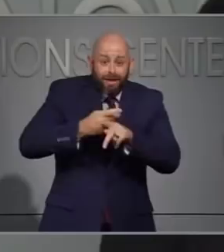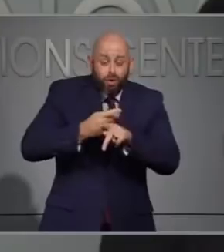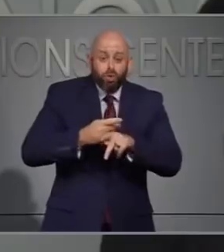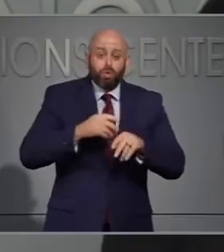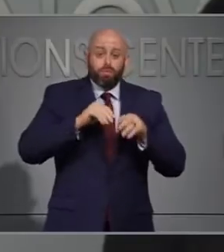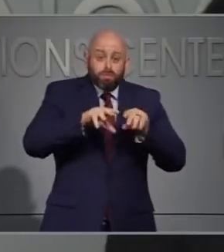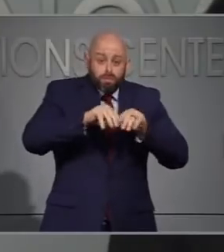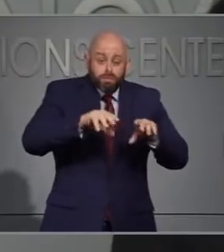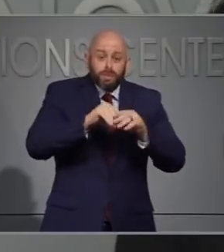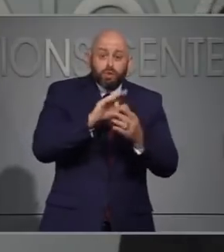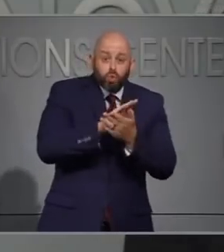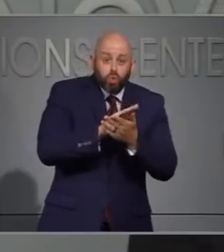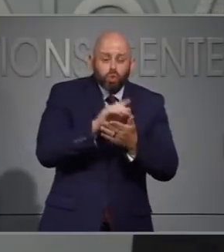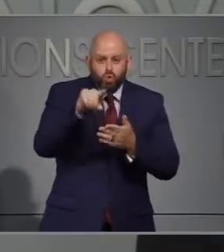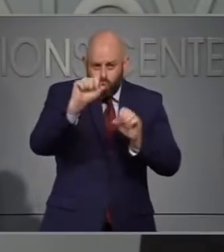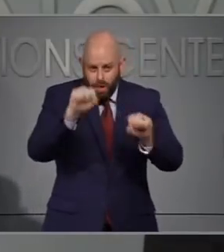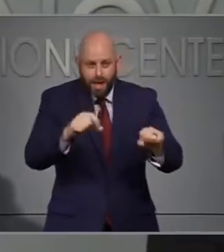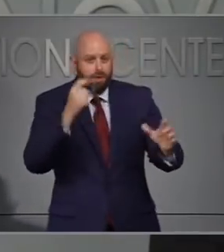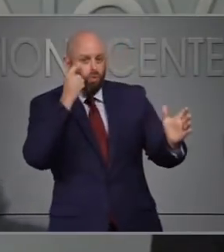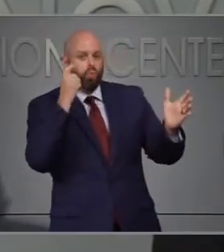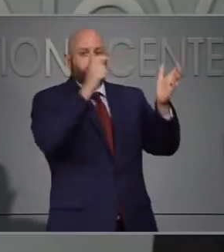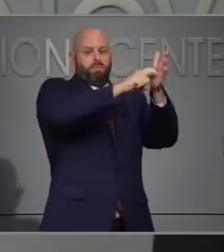be online today at